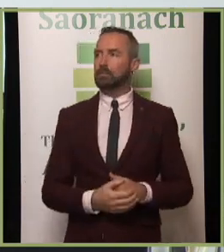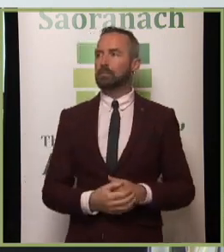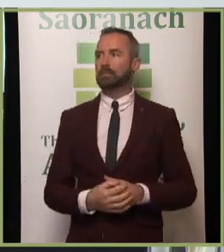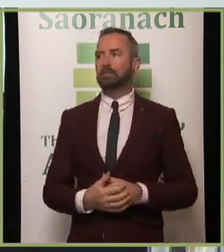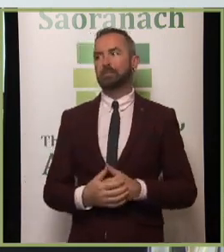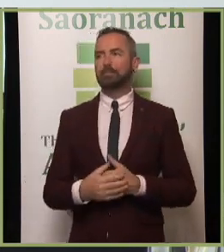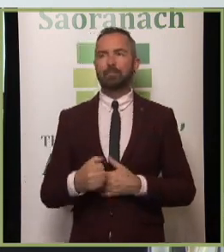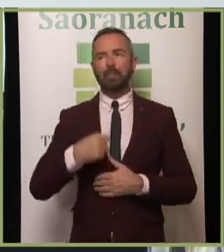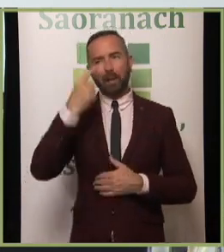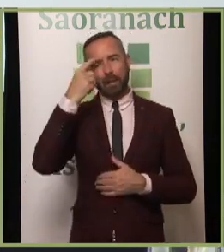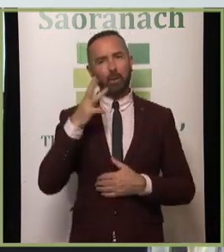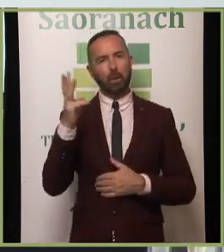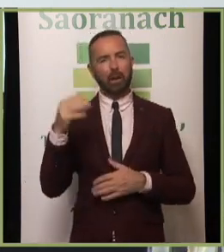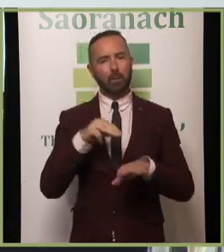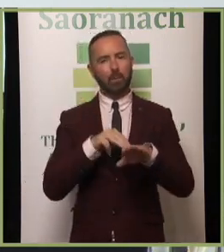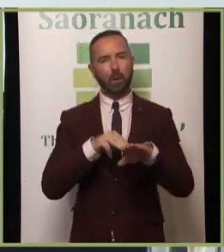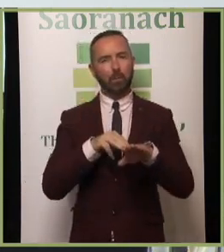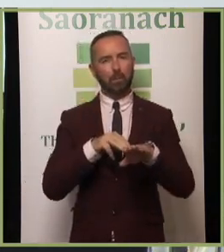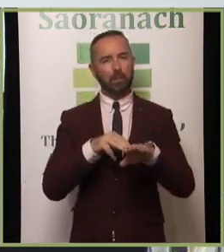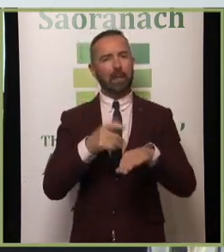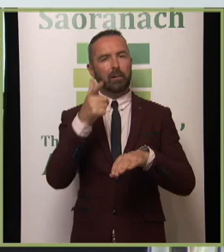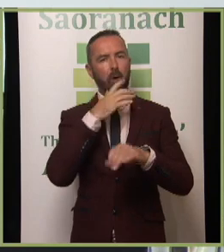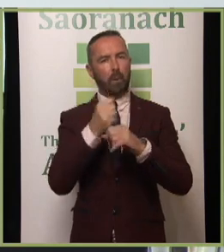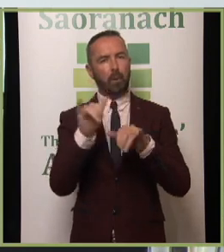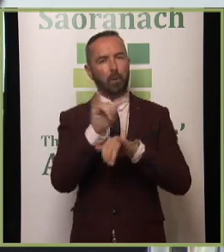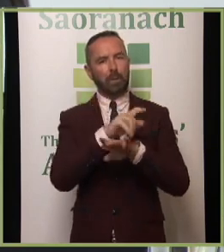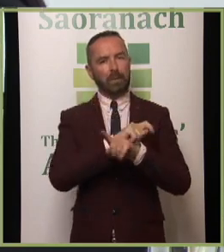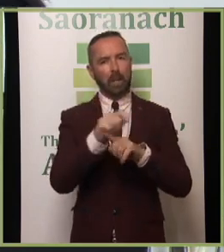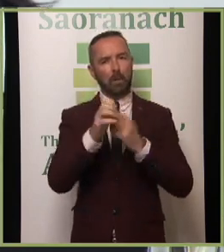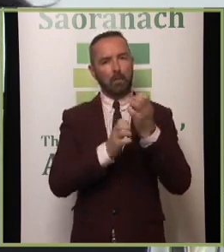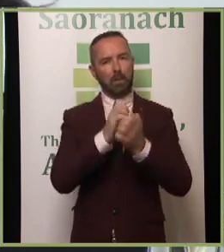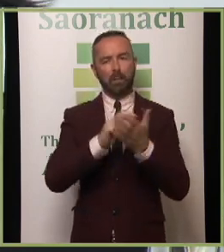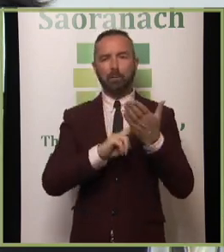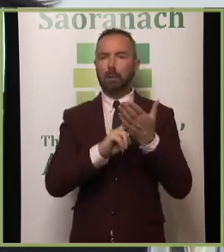I think we're going to get ourselves into bother with this. So, Micheál?